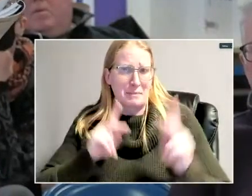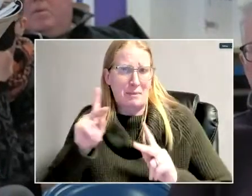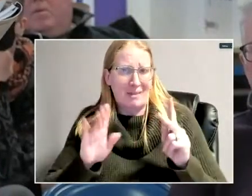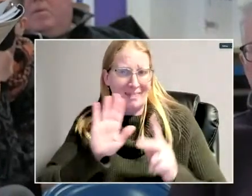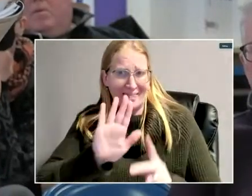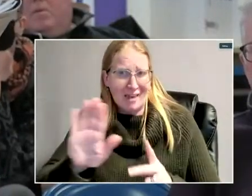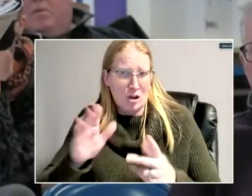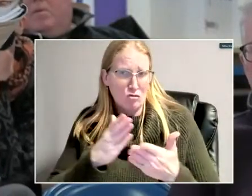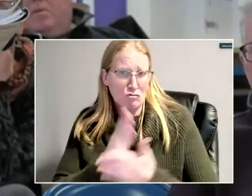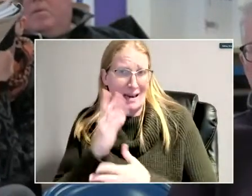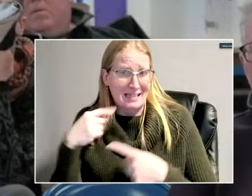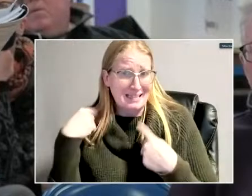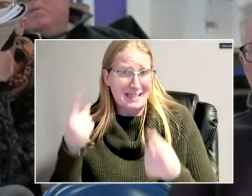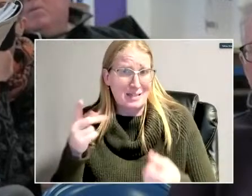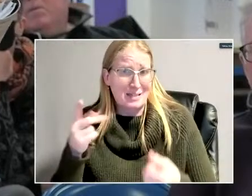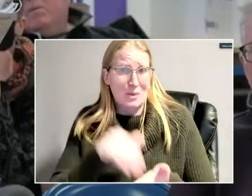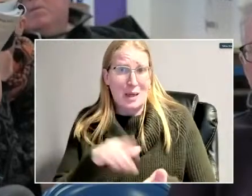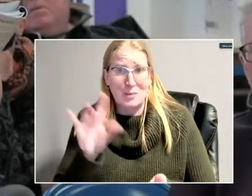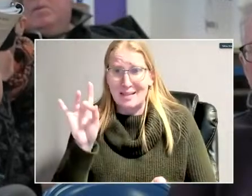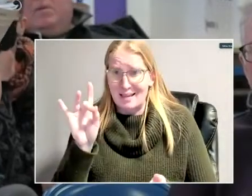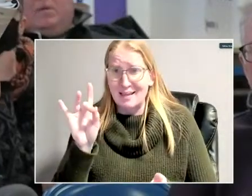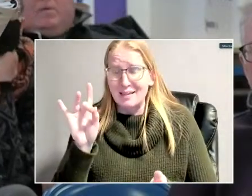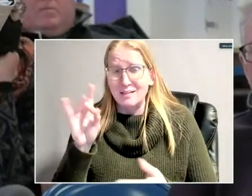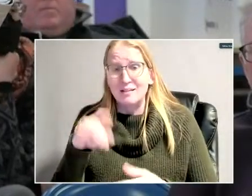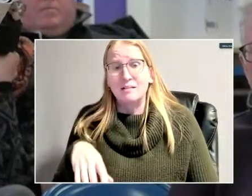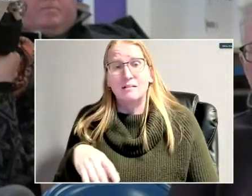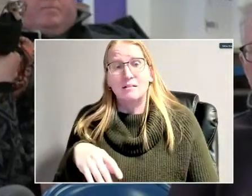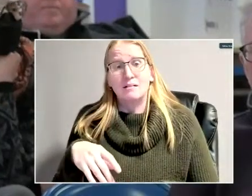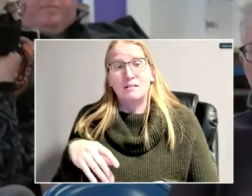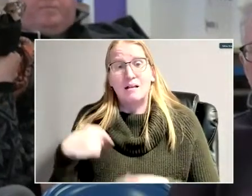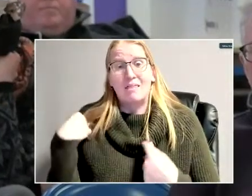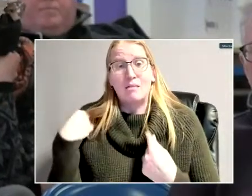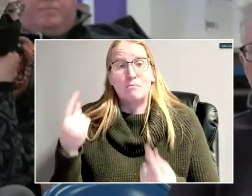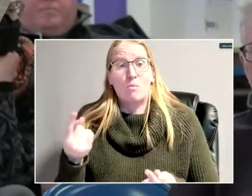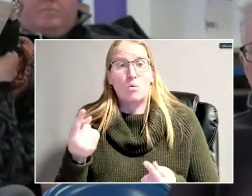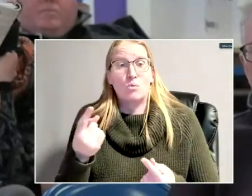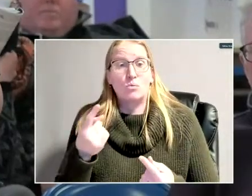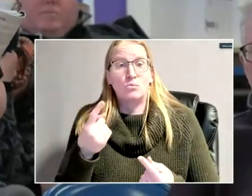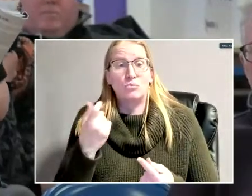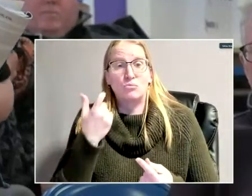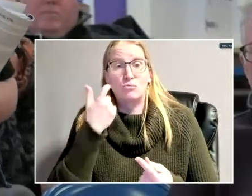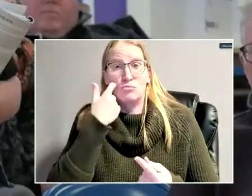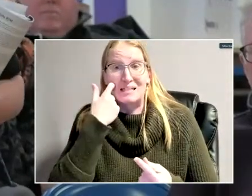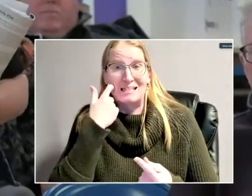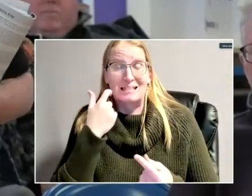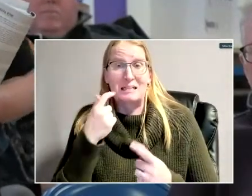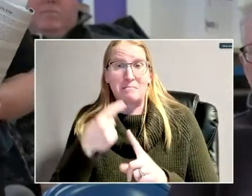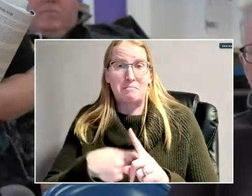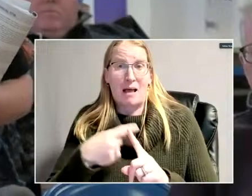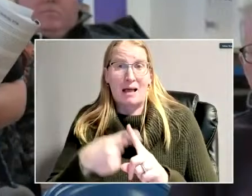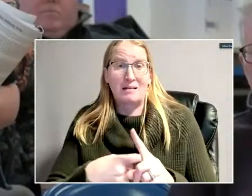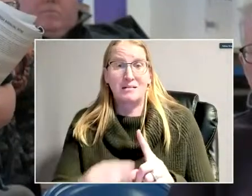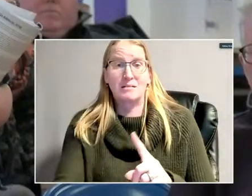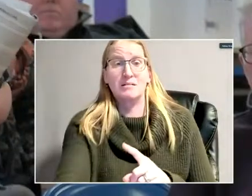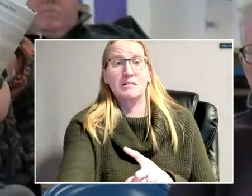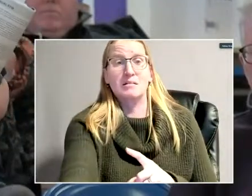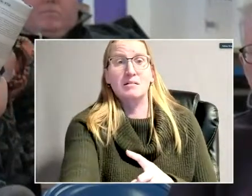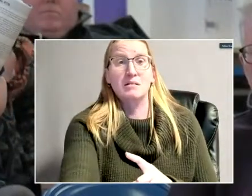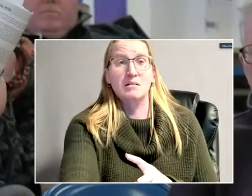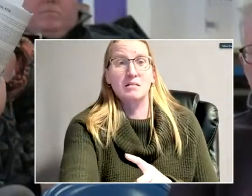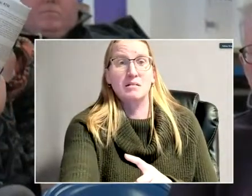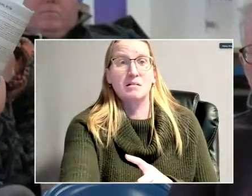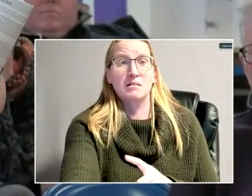2008 and in the most recent months I have been uh able to organize on and be in